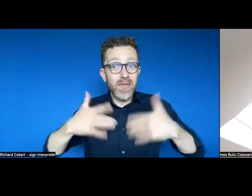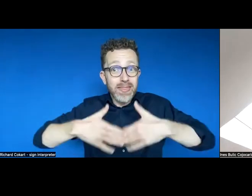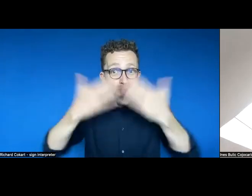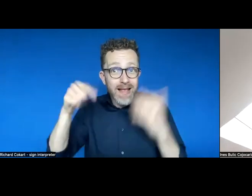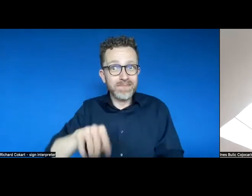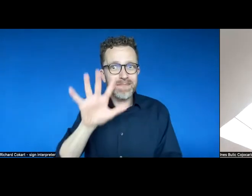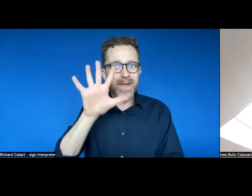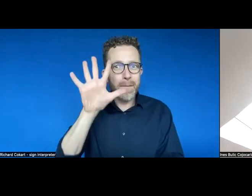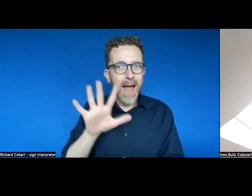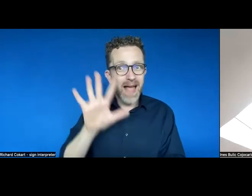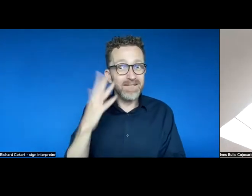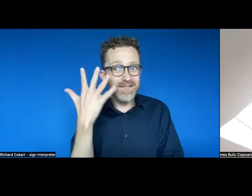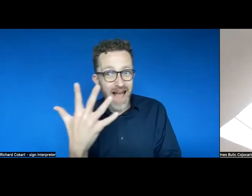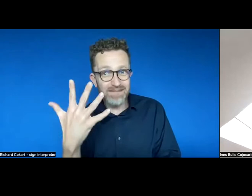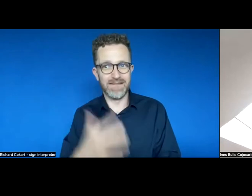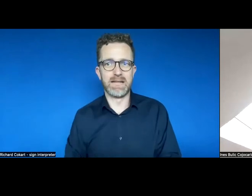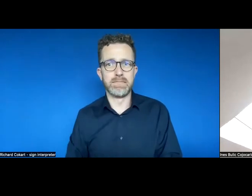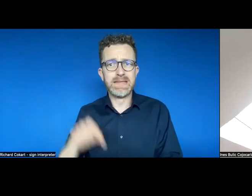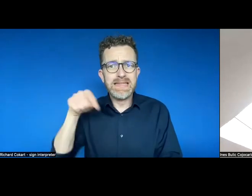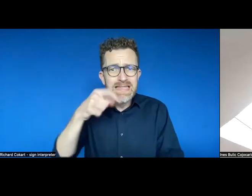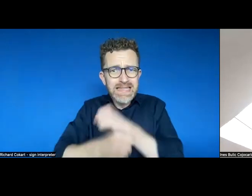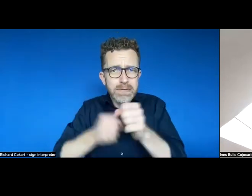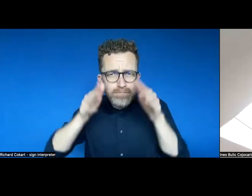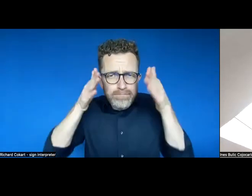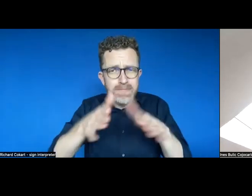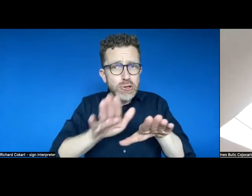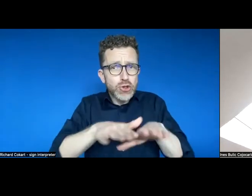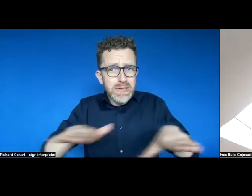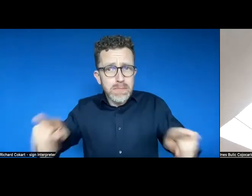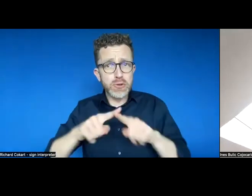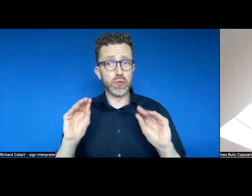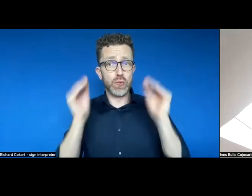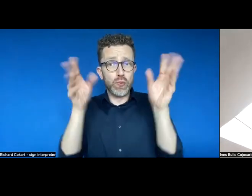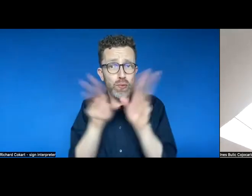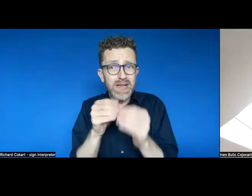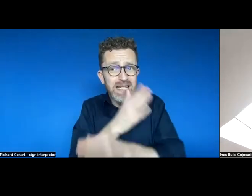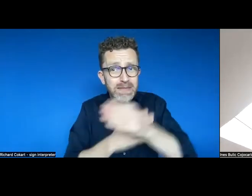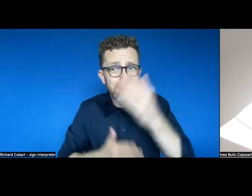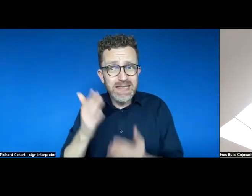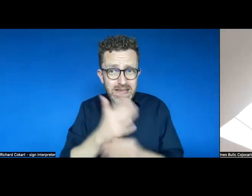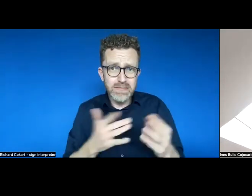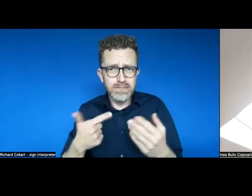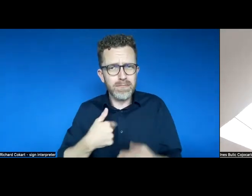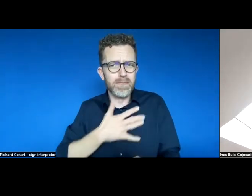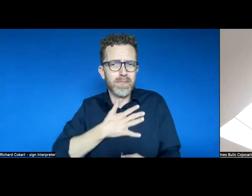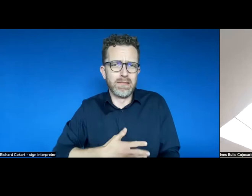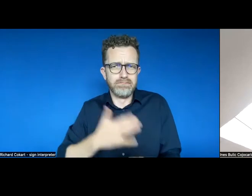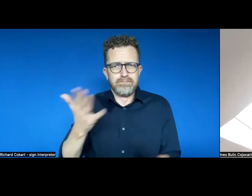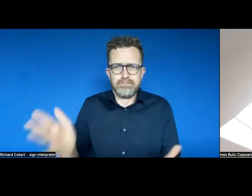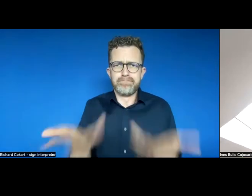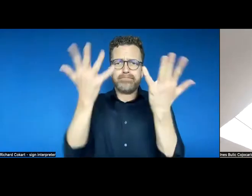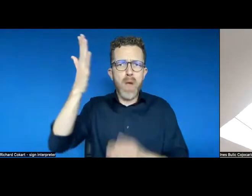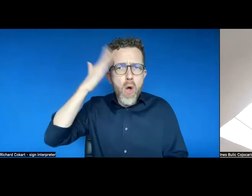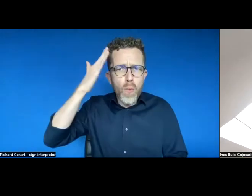really privileged to be able to hear from Disability Rights International, who have just returned from a fact-finding mission